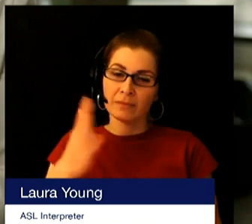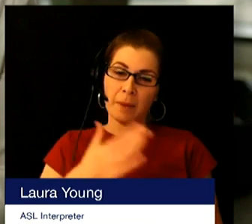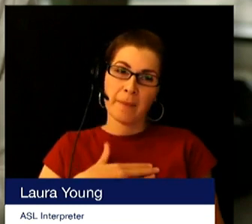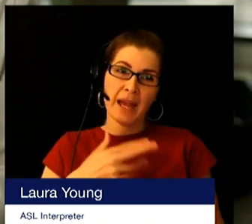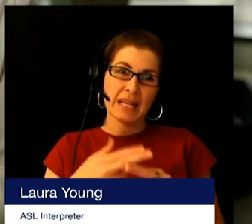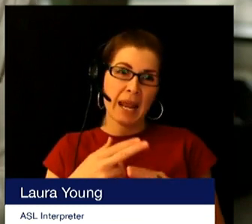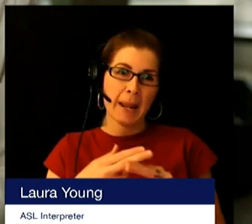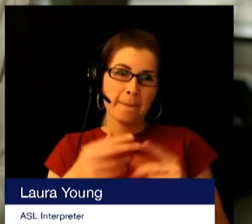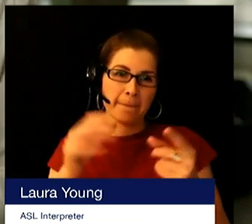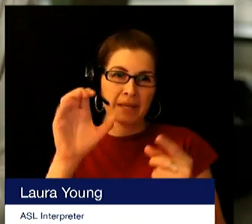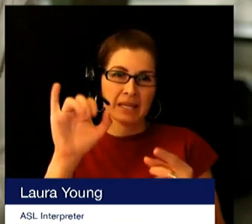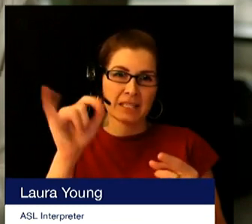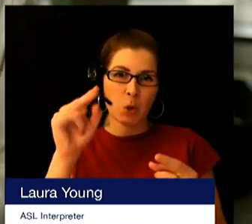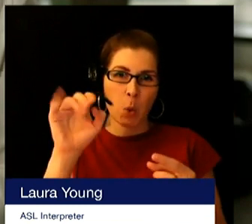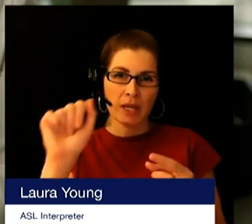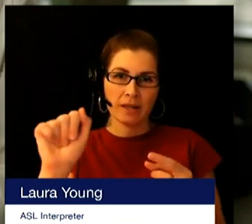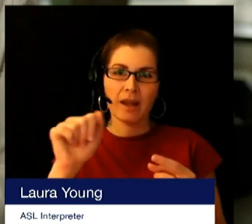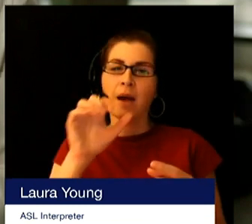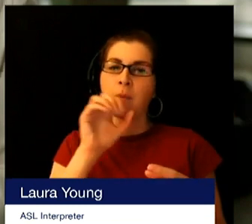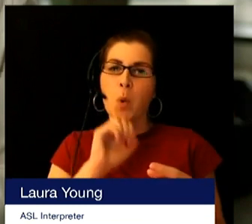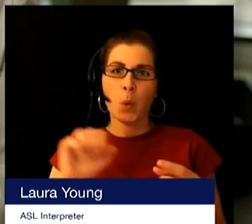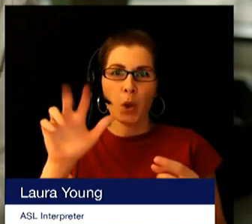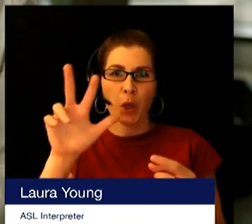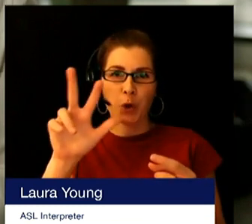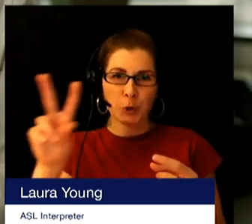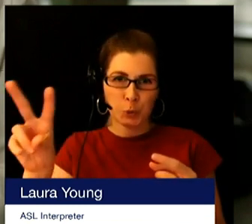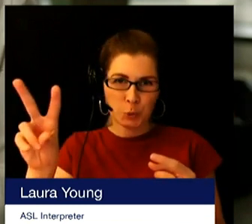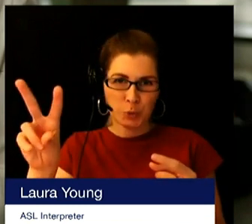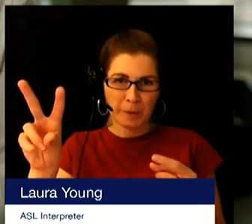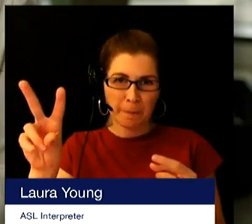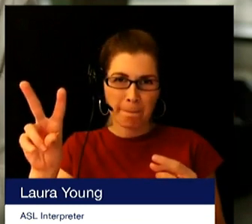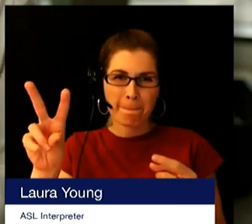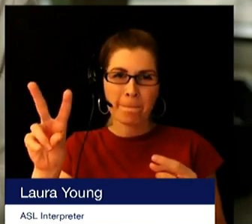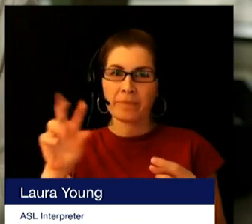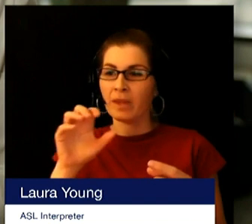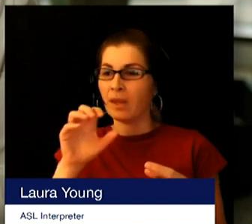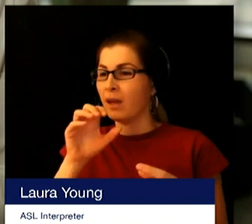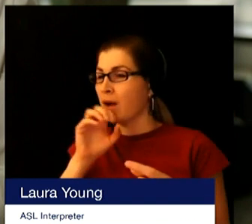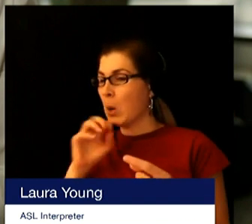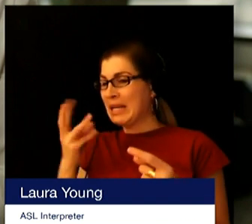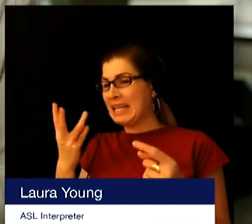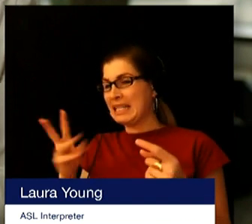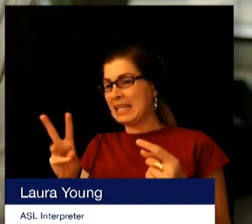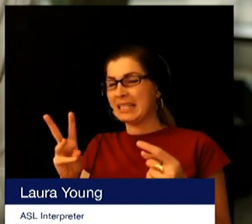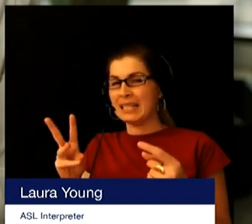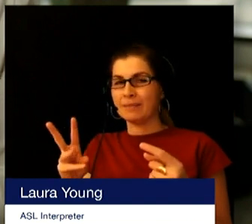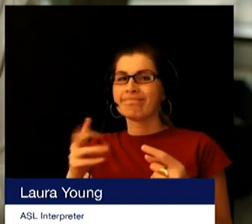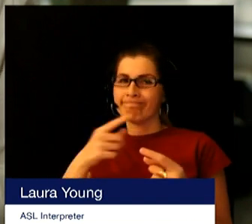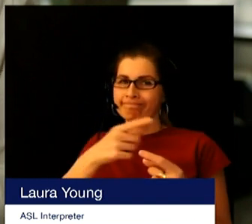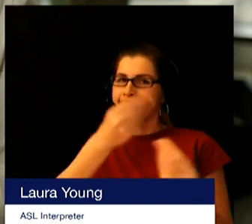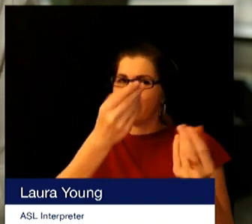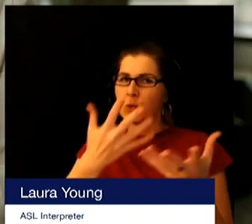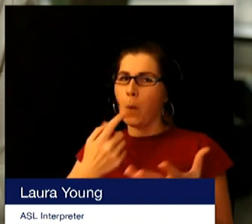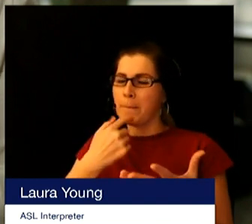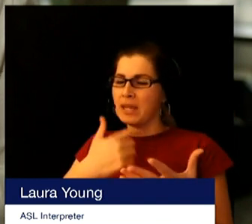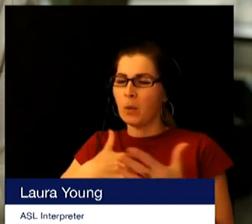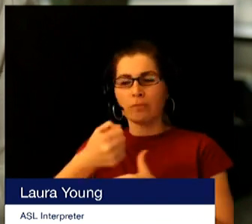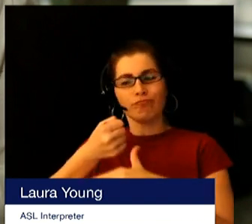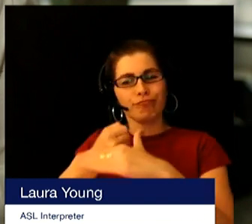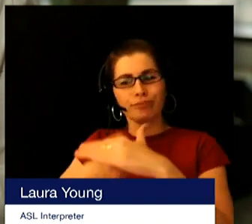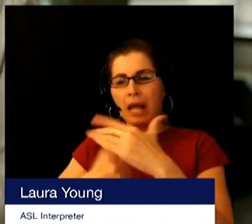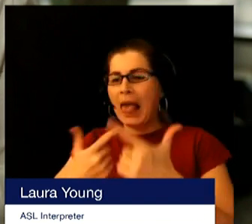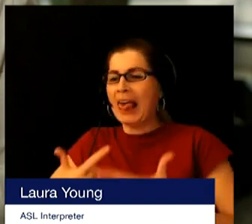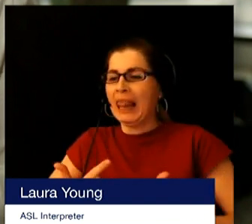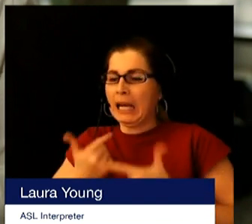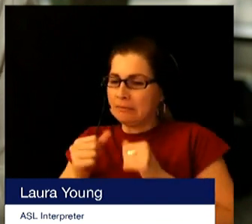am 32 years old. And at the age of 16, I was actually told that I'd spend the rest of my life in prison. I was convicted